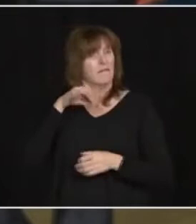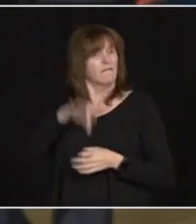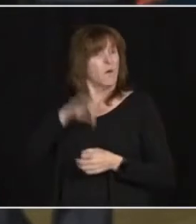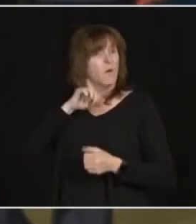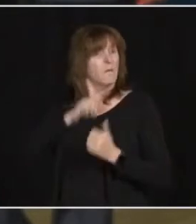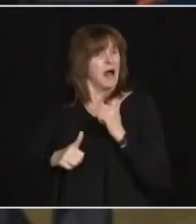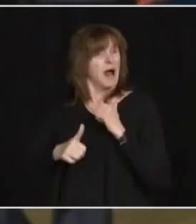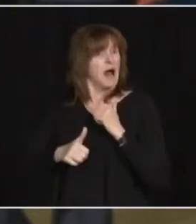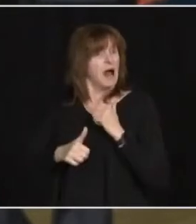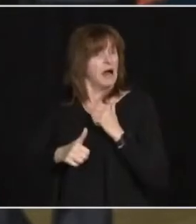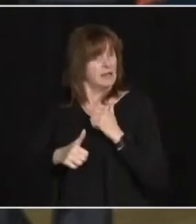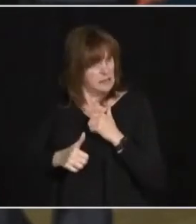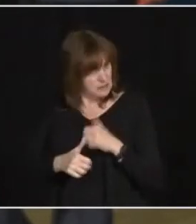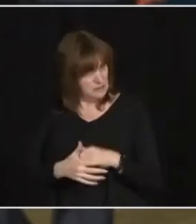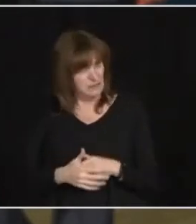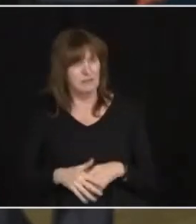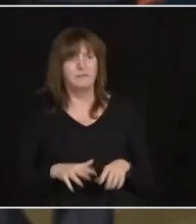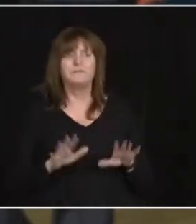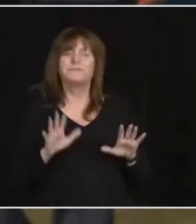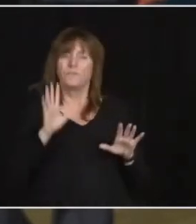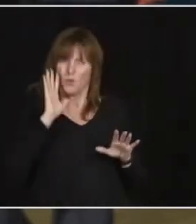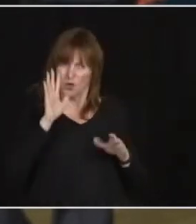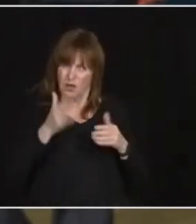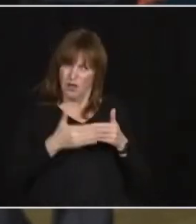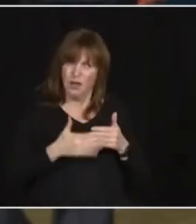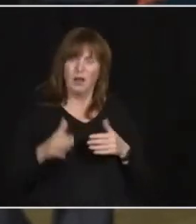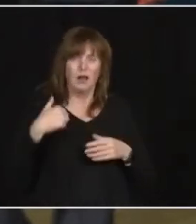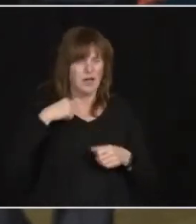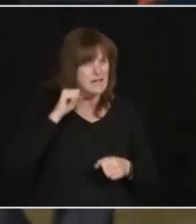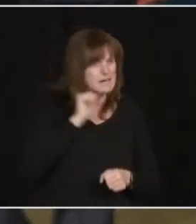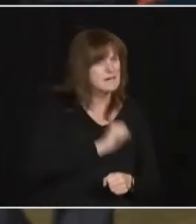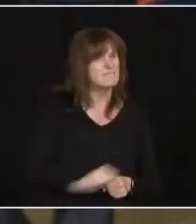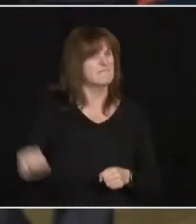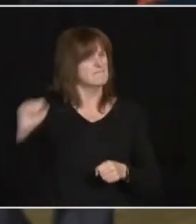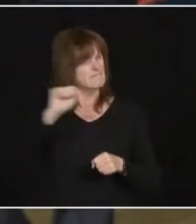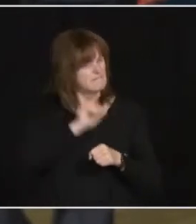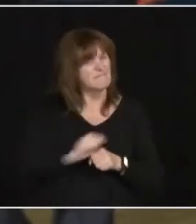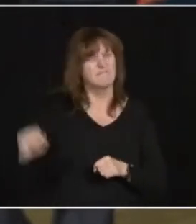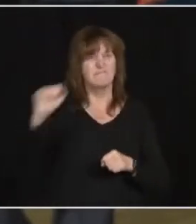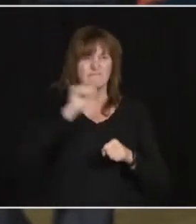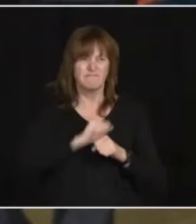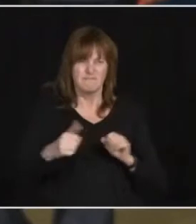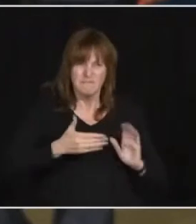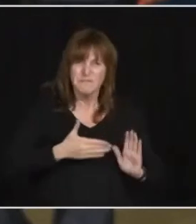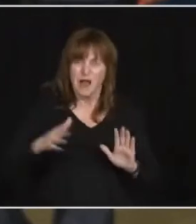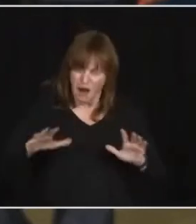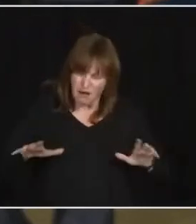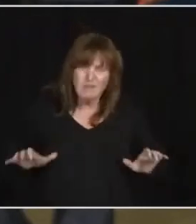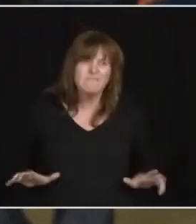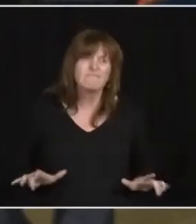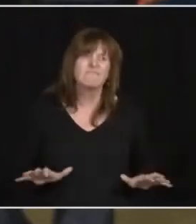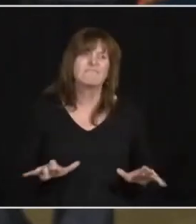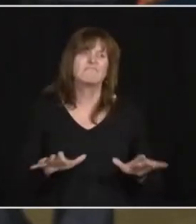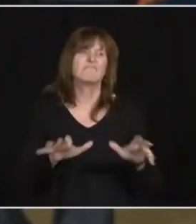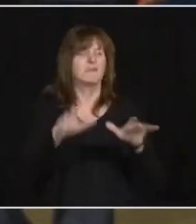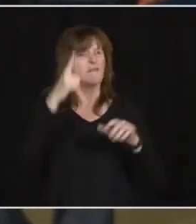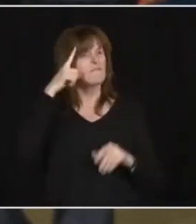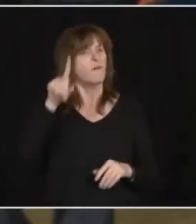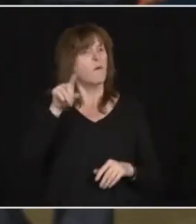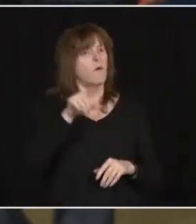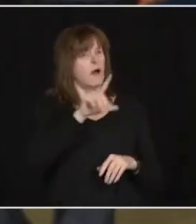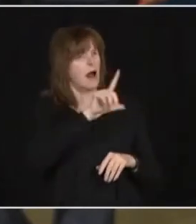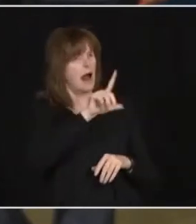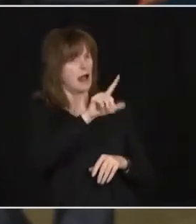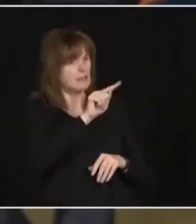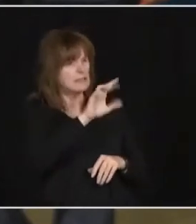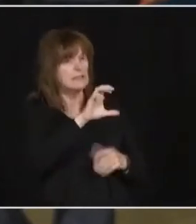take decisive action in our efforts against COVID-19 in our long-term care homes across